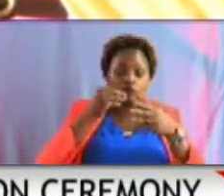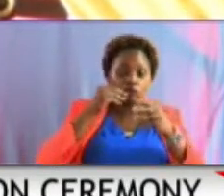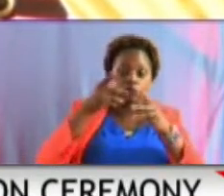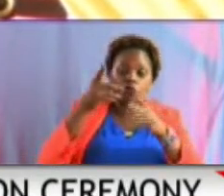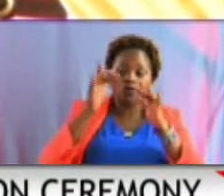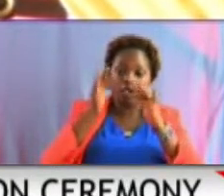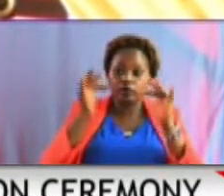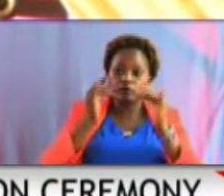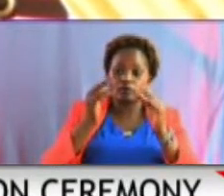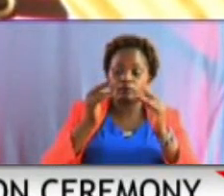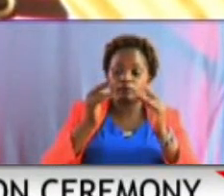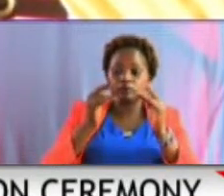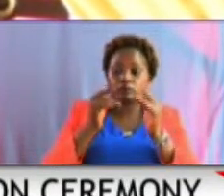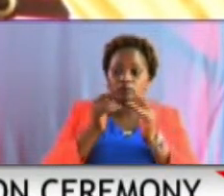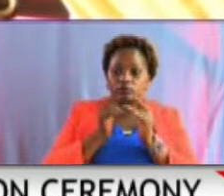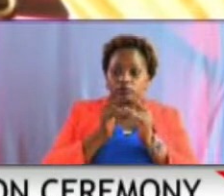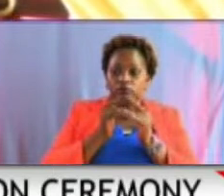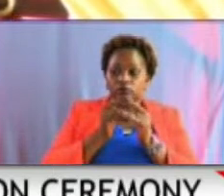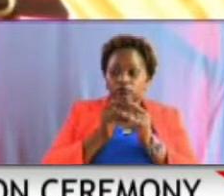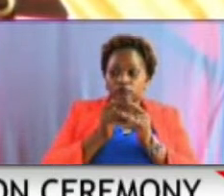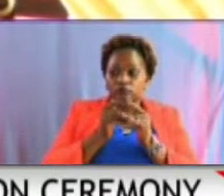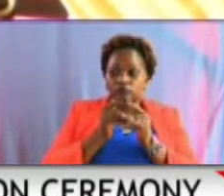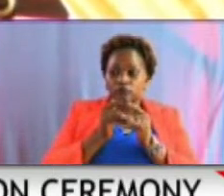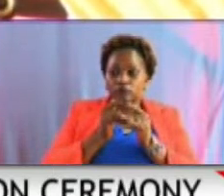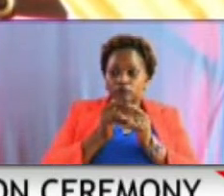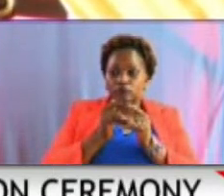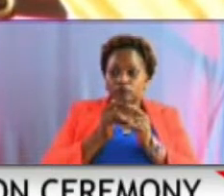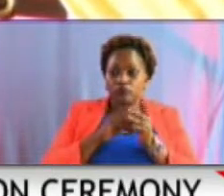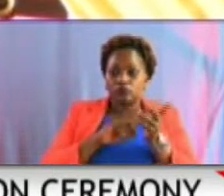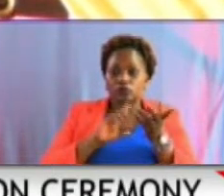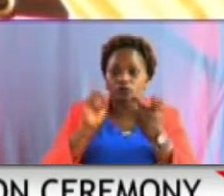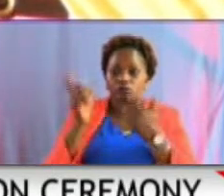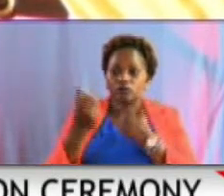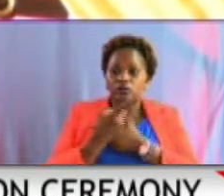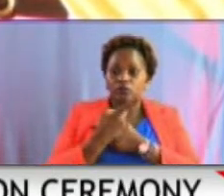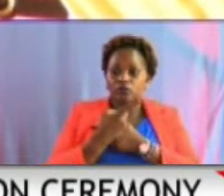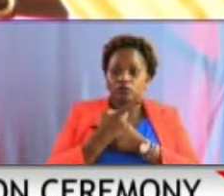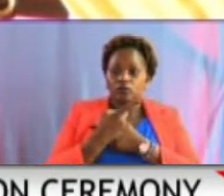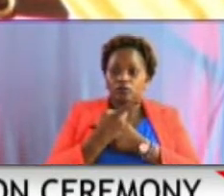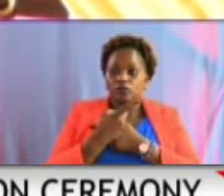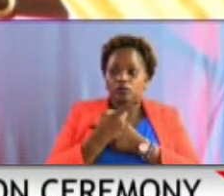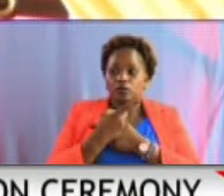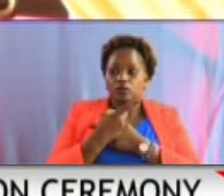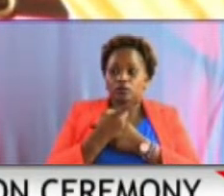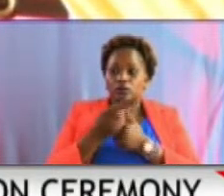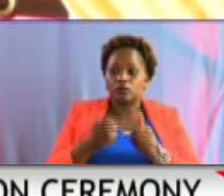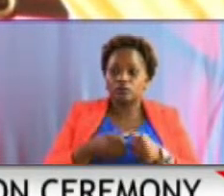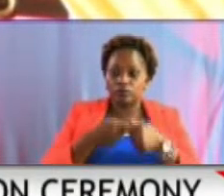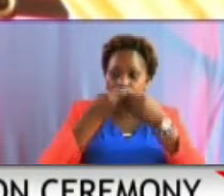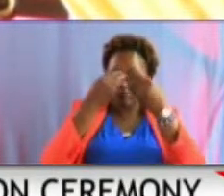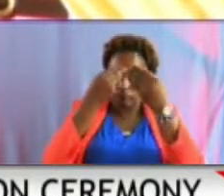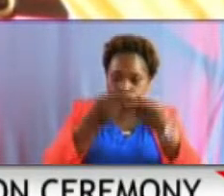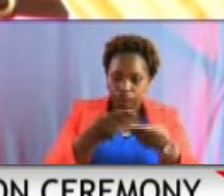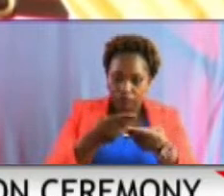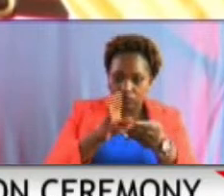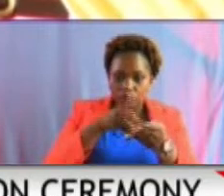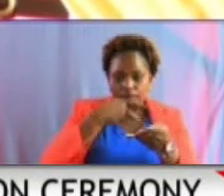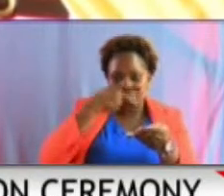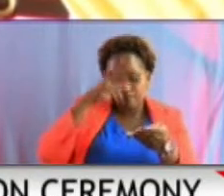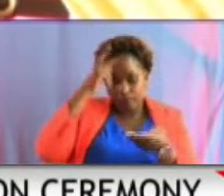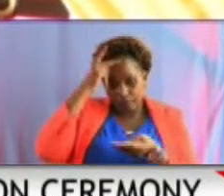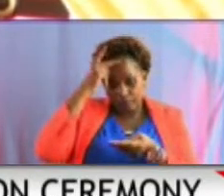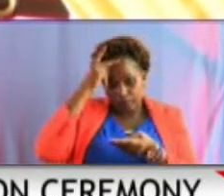their parents and are in gown, to turn around, and we present you to your parents